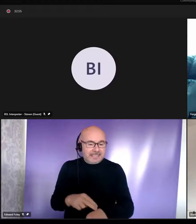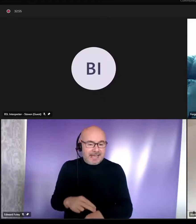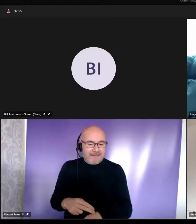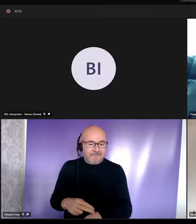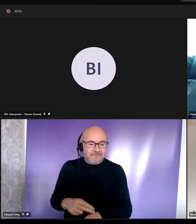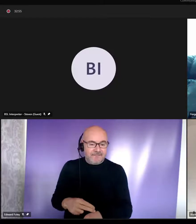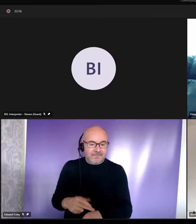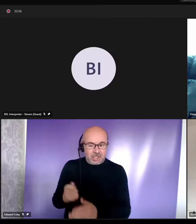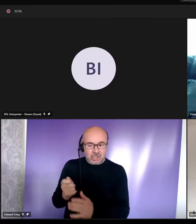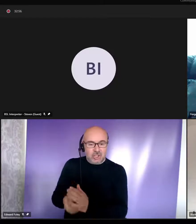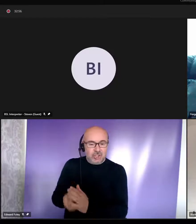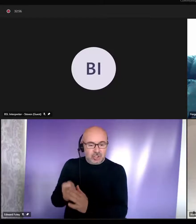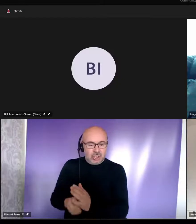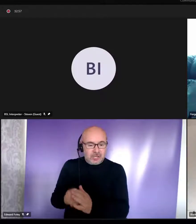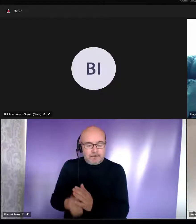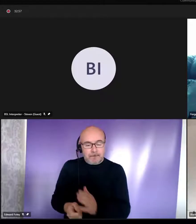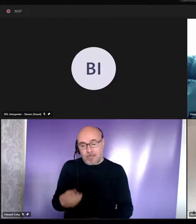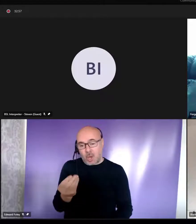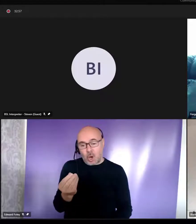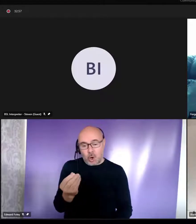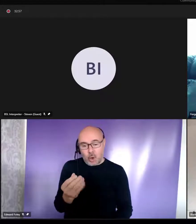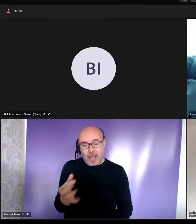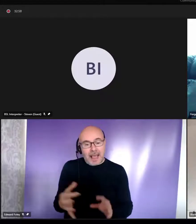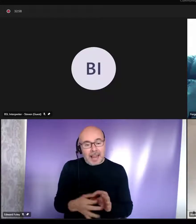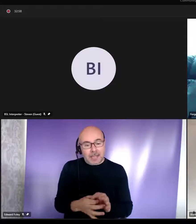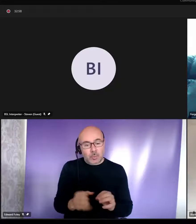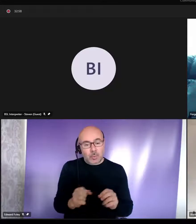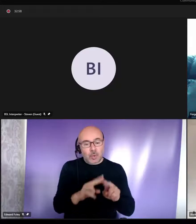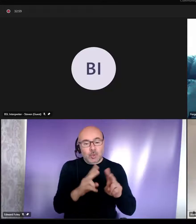response, costs resulting from increased domestic